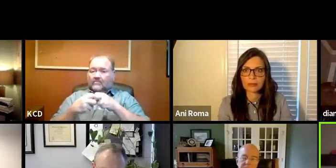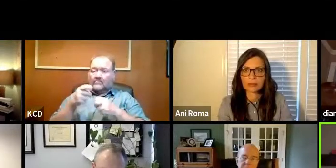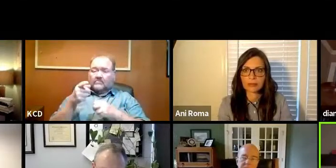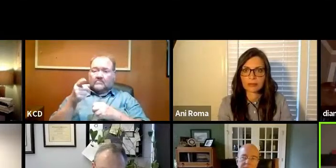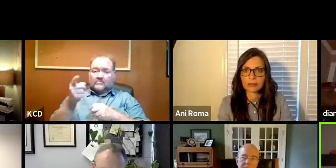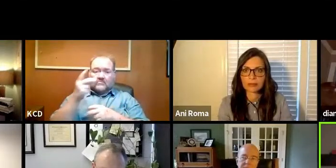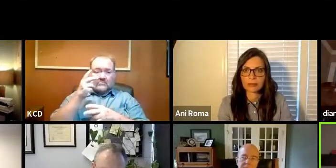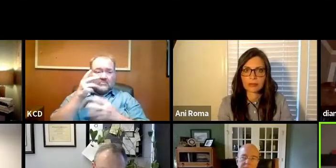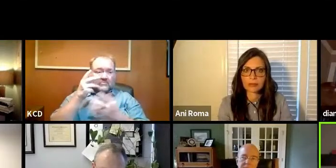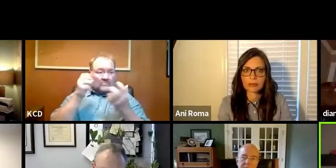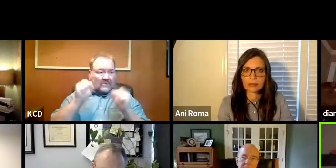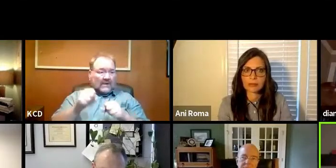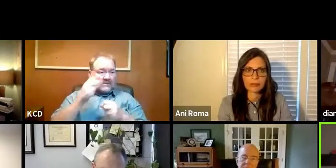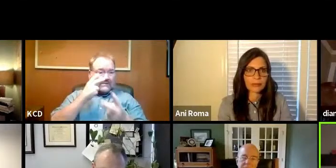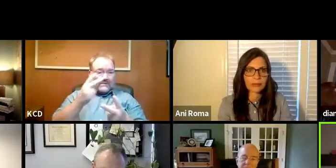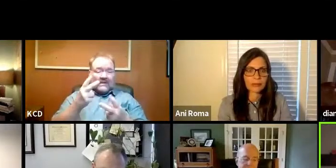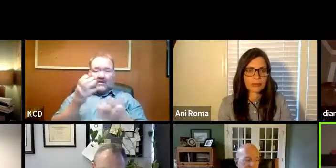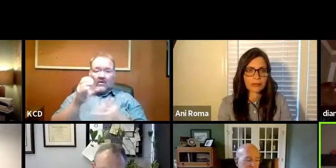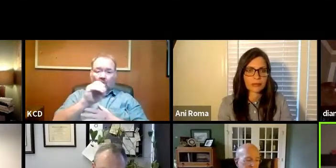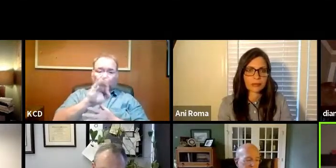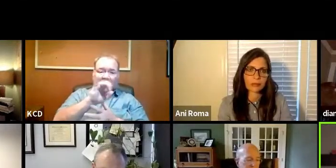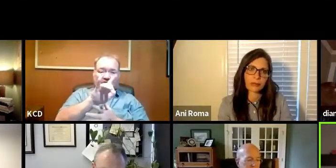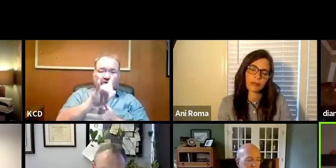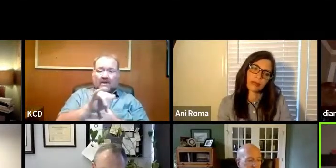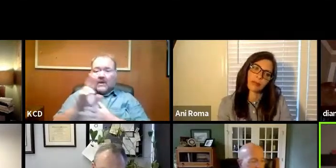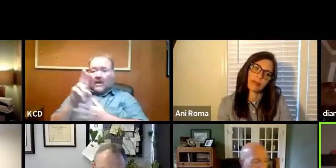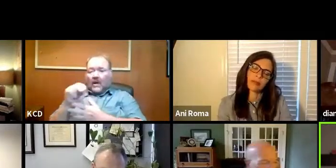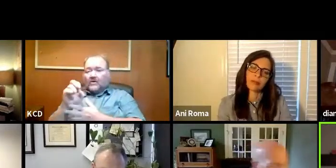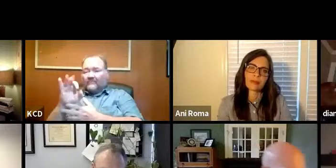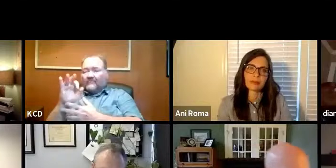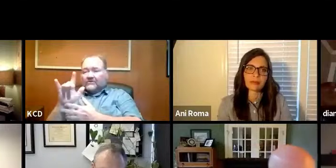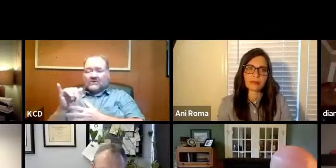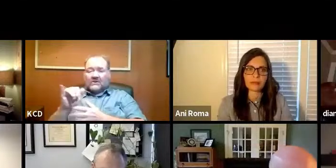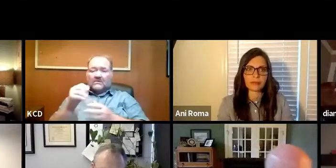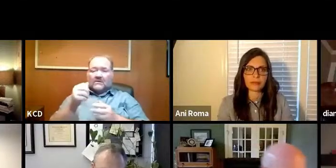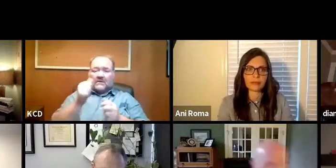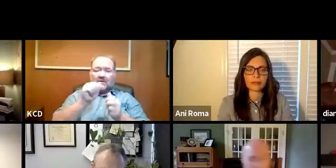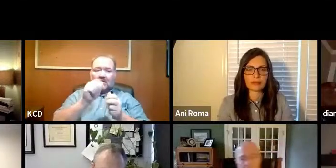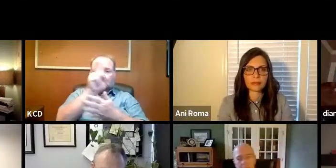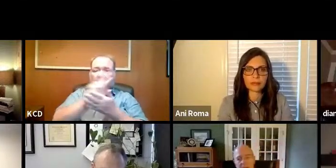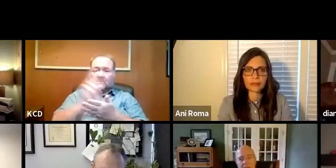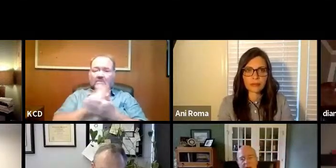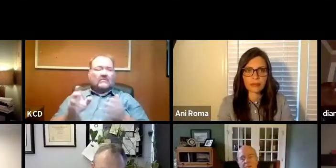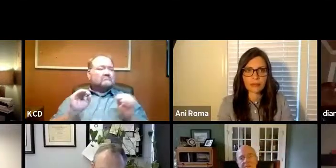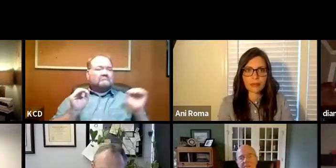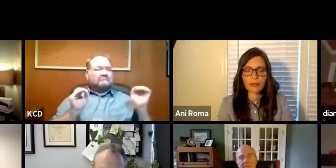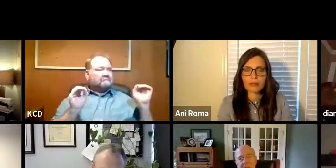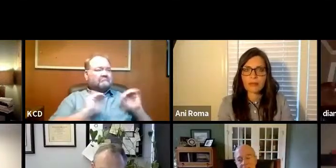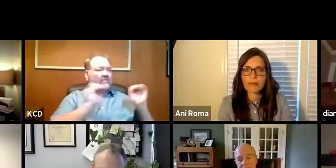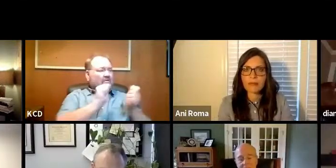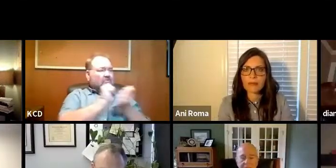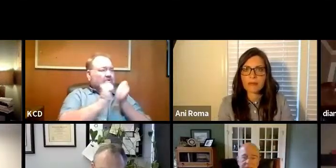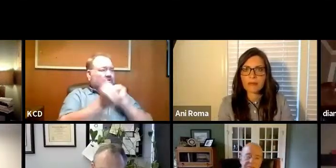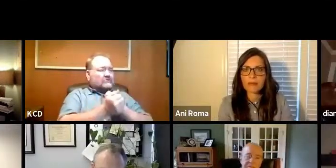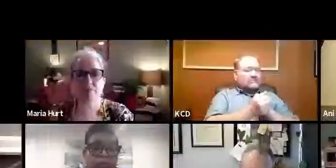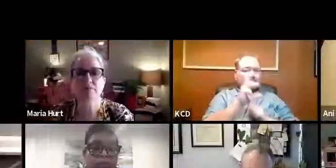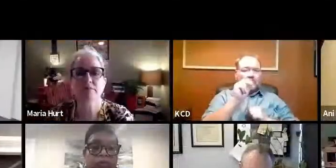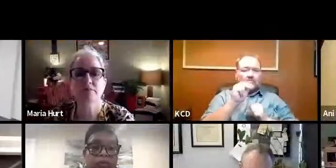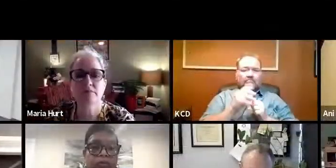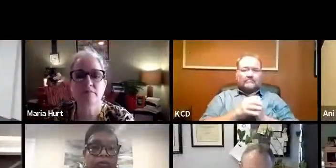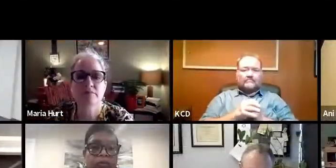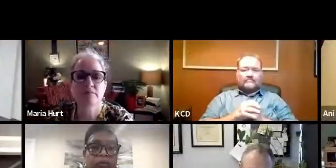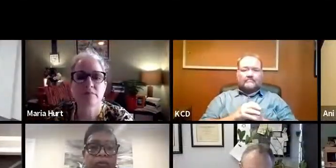either officially or unofficially in going to every other week? No, nothing changes. Okay.